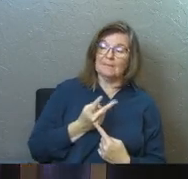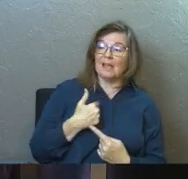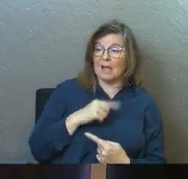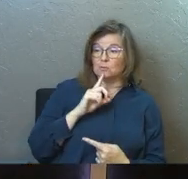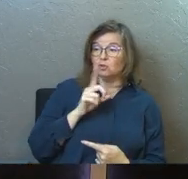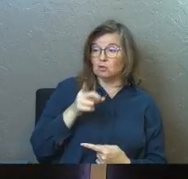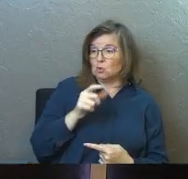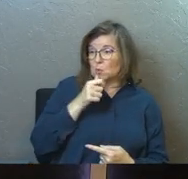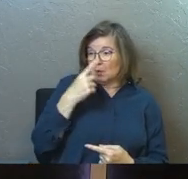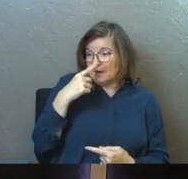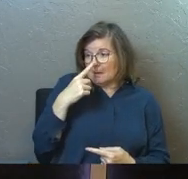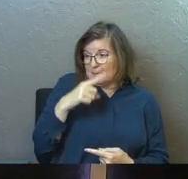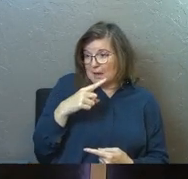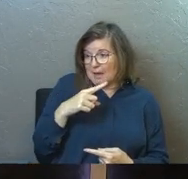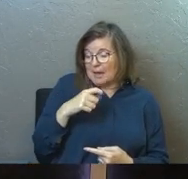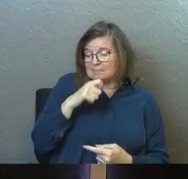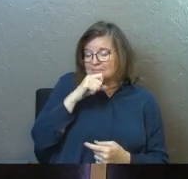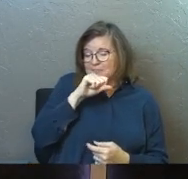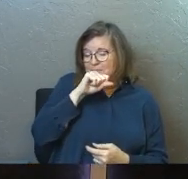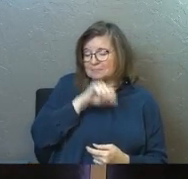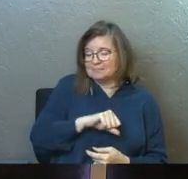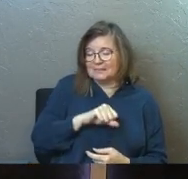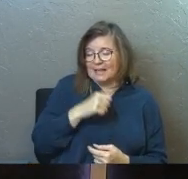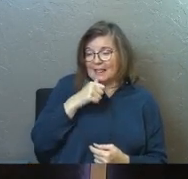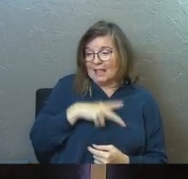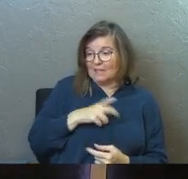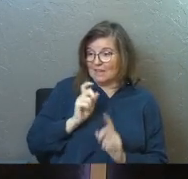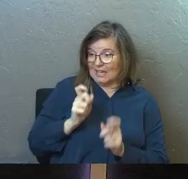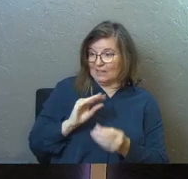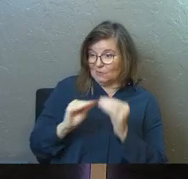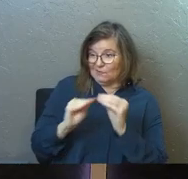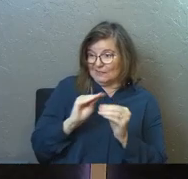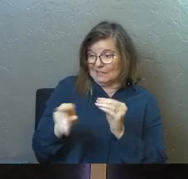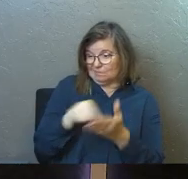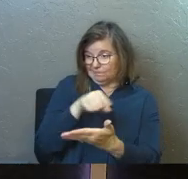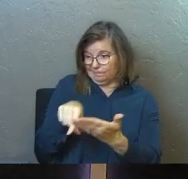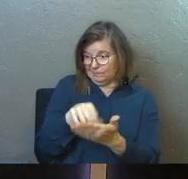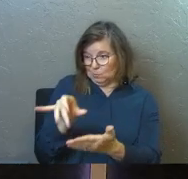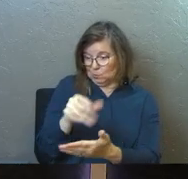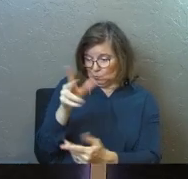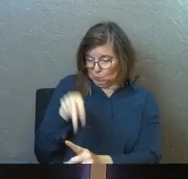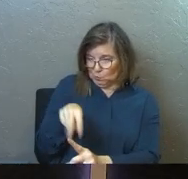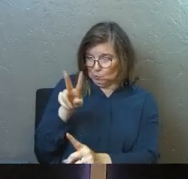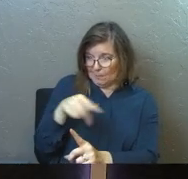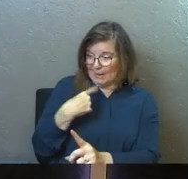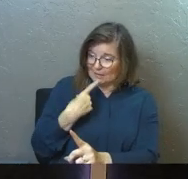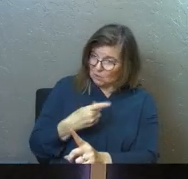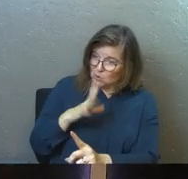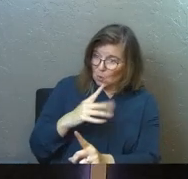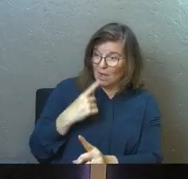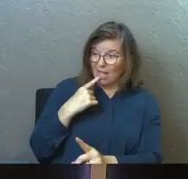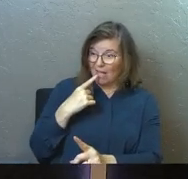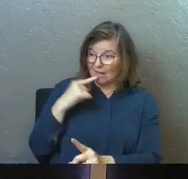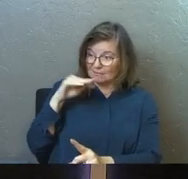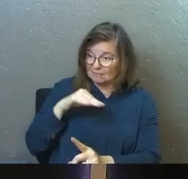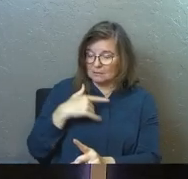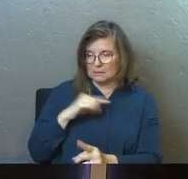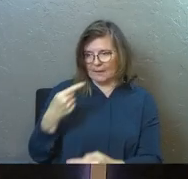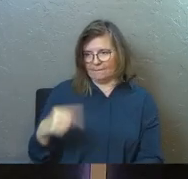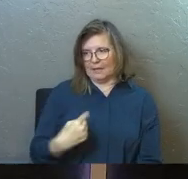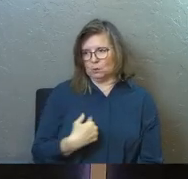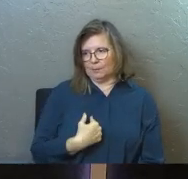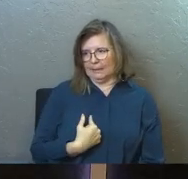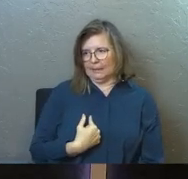He says, "I'm sure you wouldn't mind, dear lady, if I also give you a bit of correction. I don't mean to be cruel, but I must tell you, madam, that your tongue is